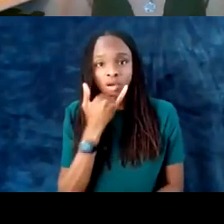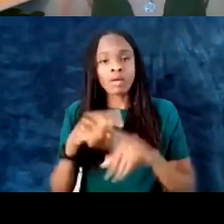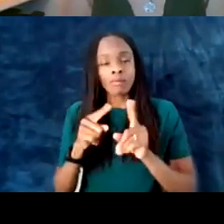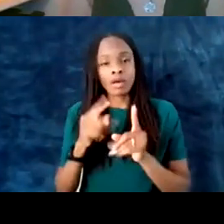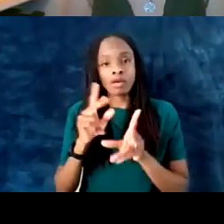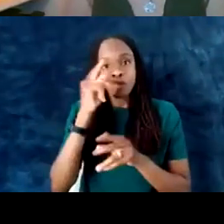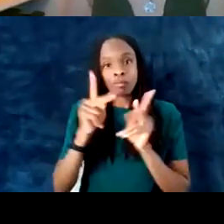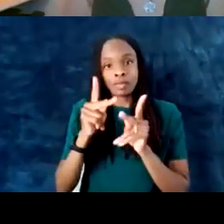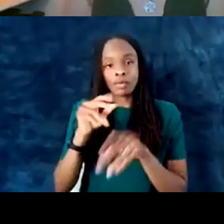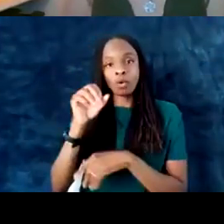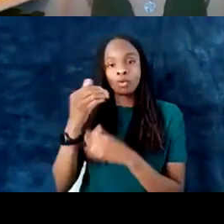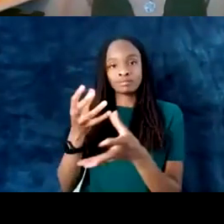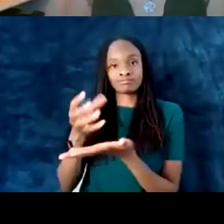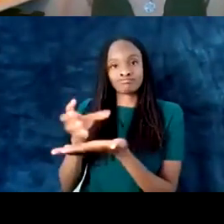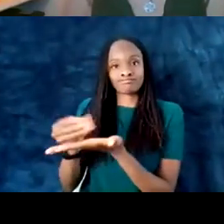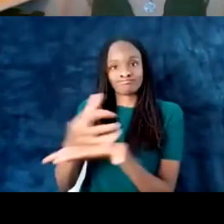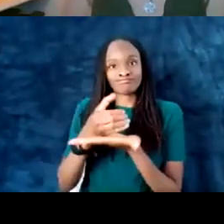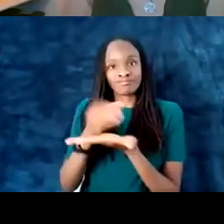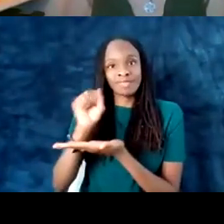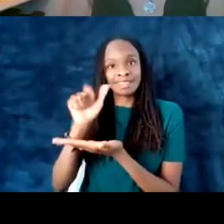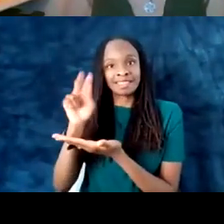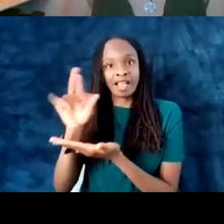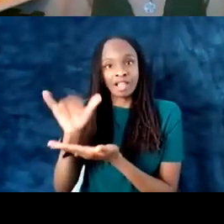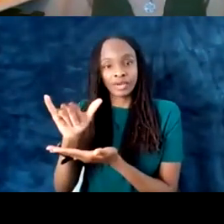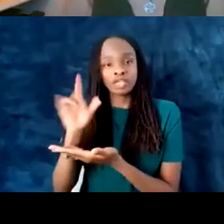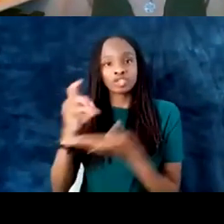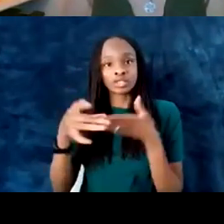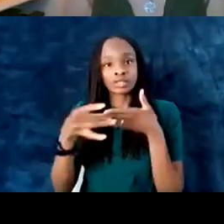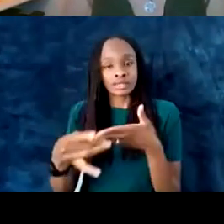industry always need to take the lead of those in the trenches, often